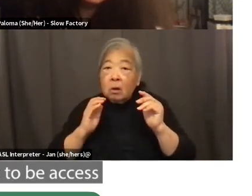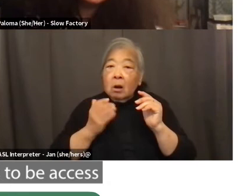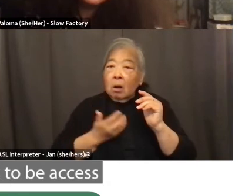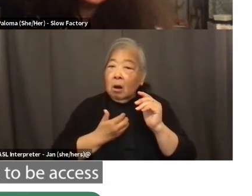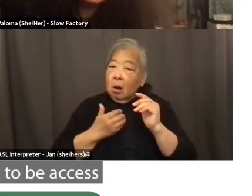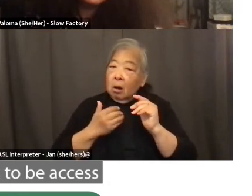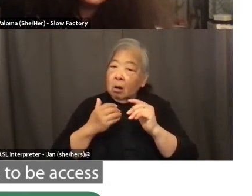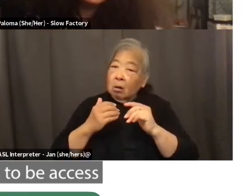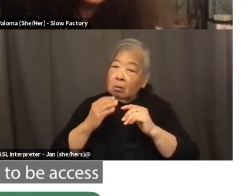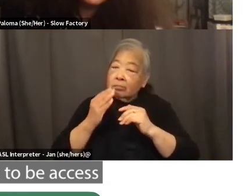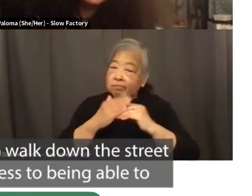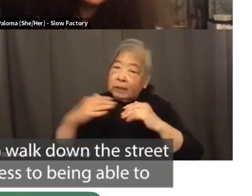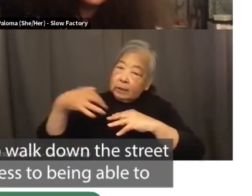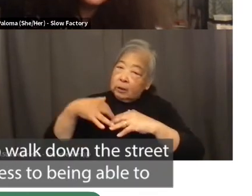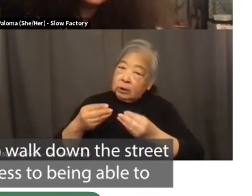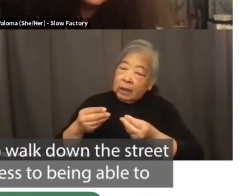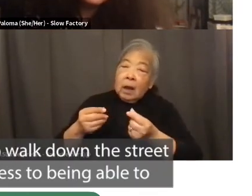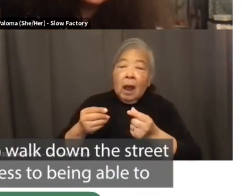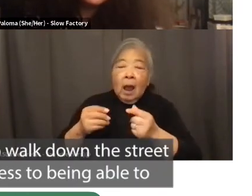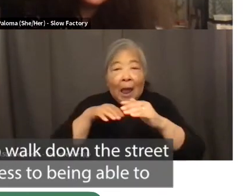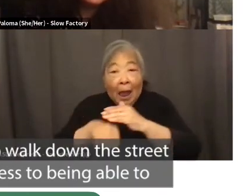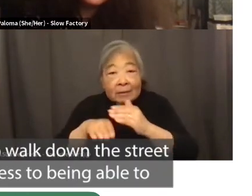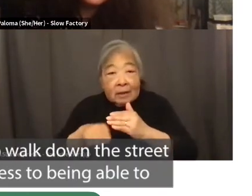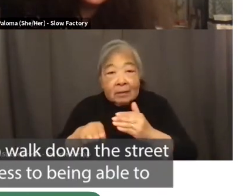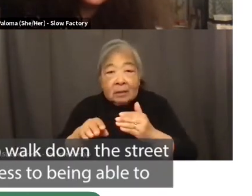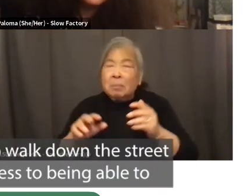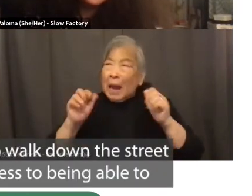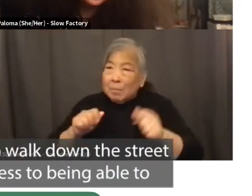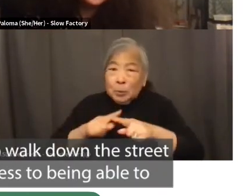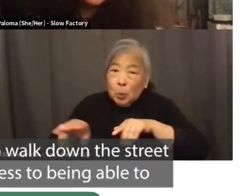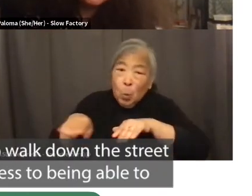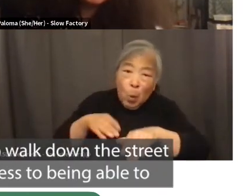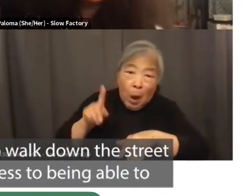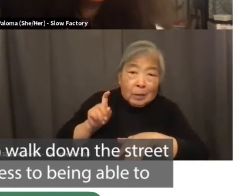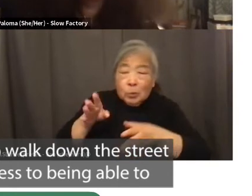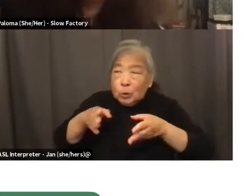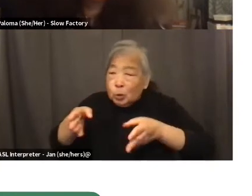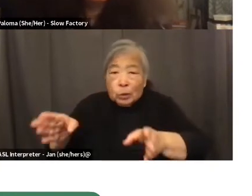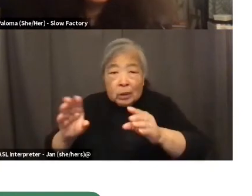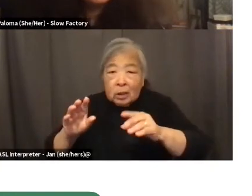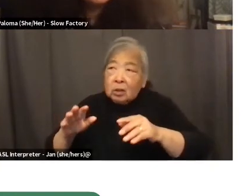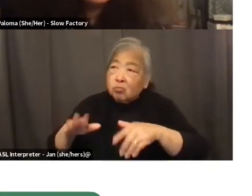access to like being able to walk down the street without fear, access to being able to